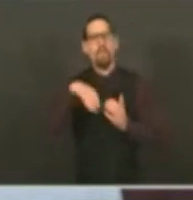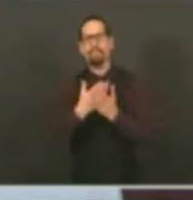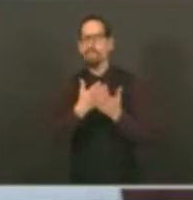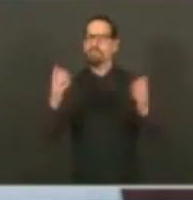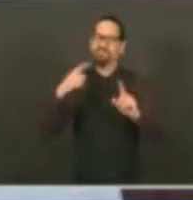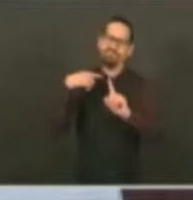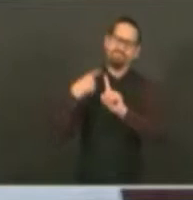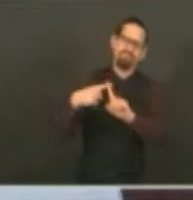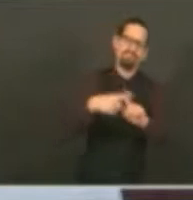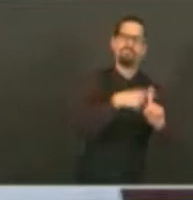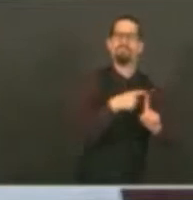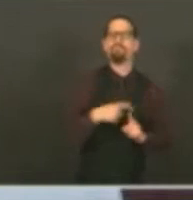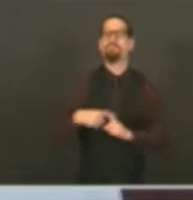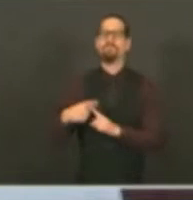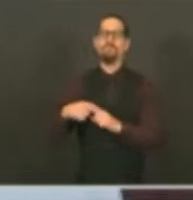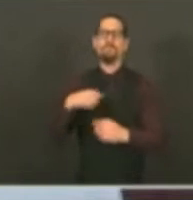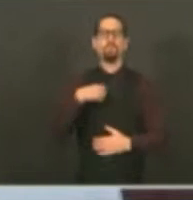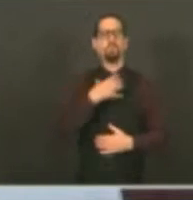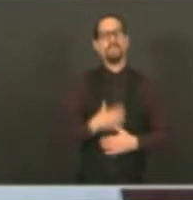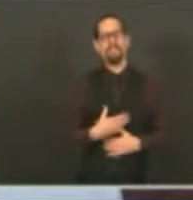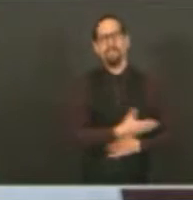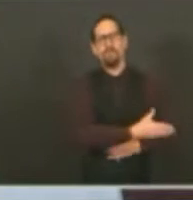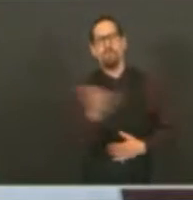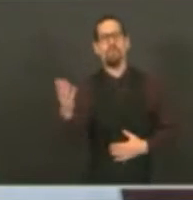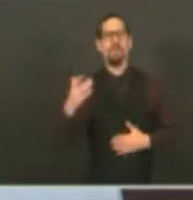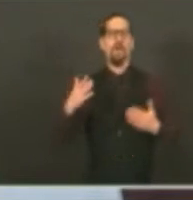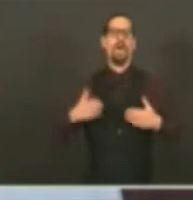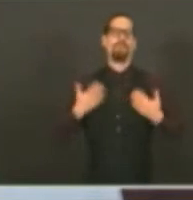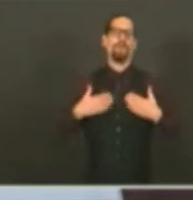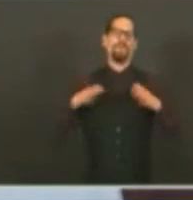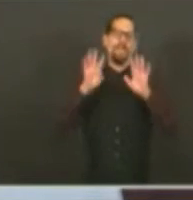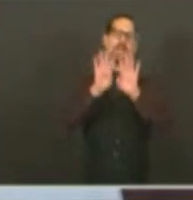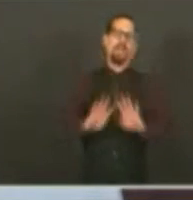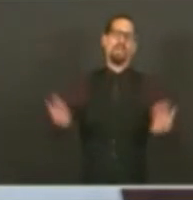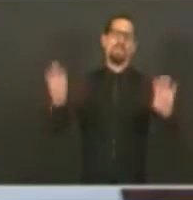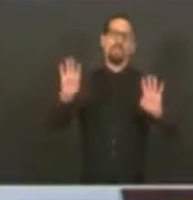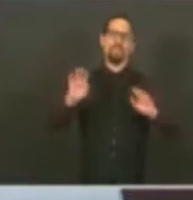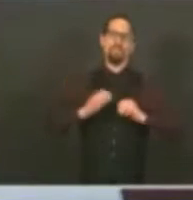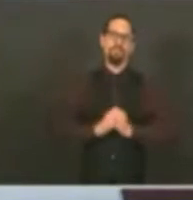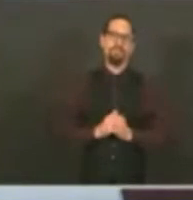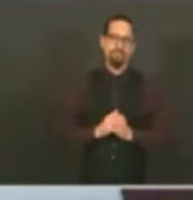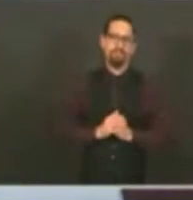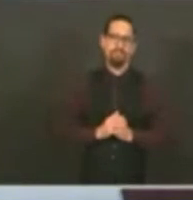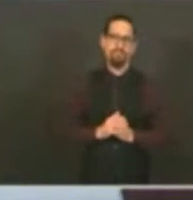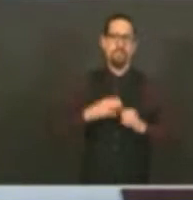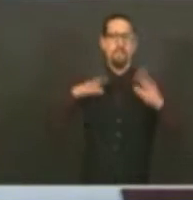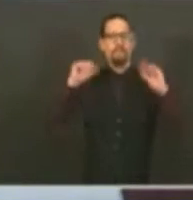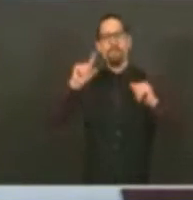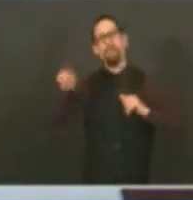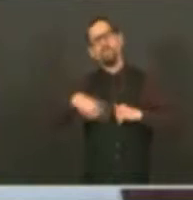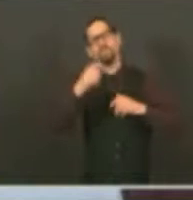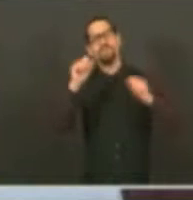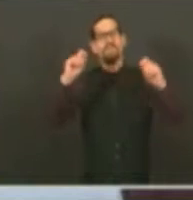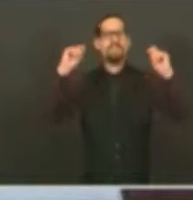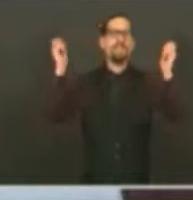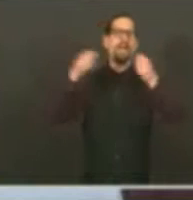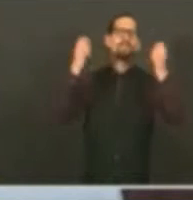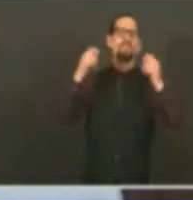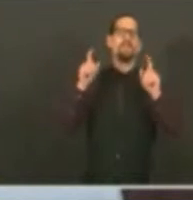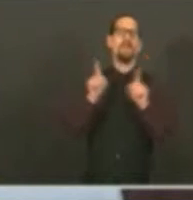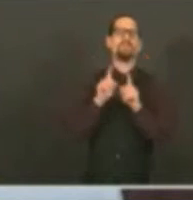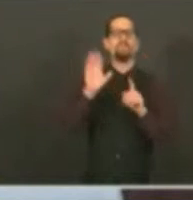I wish you a very happy Hanukkah. I wish you a happy Hanukkah, and I hope you're able to celebrate creatively with your loved